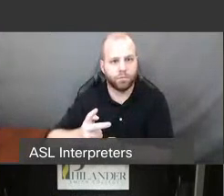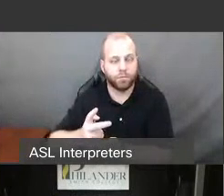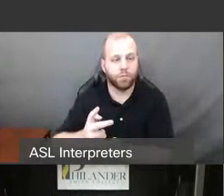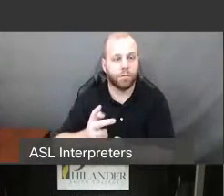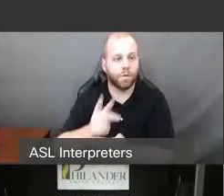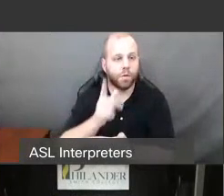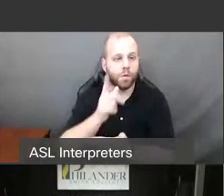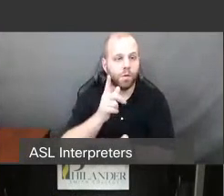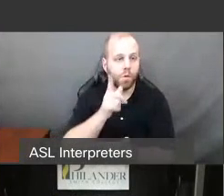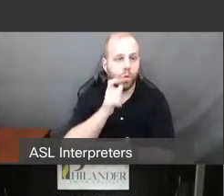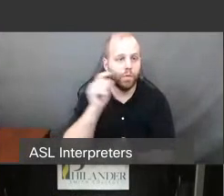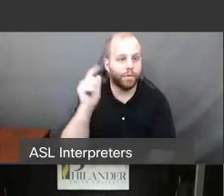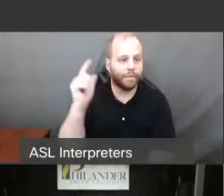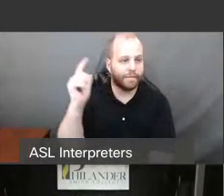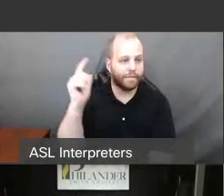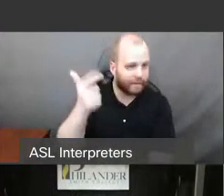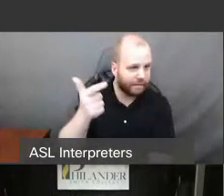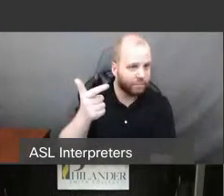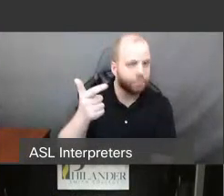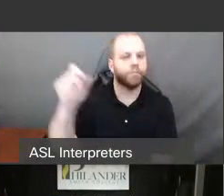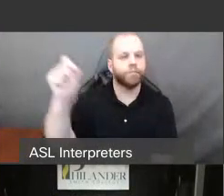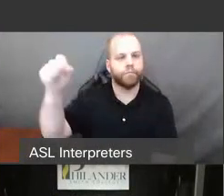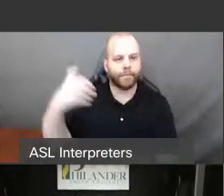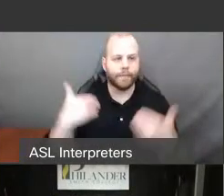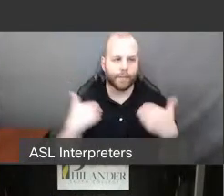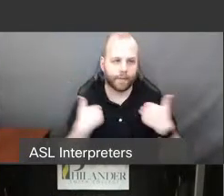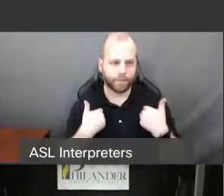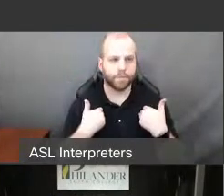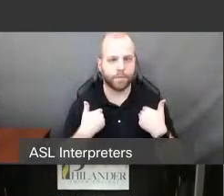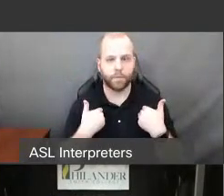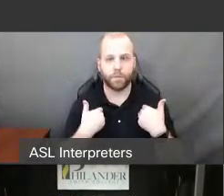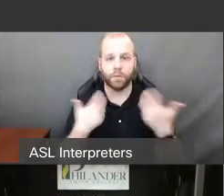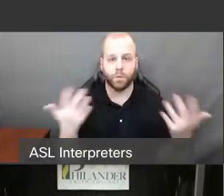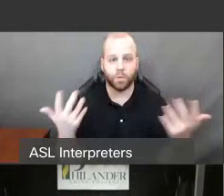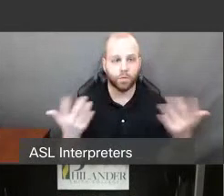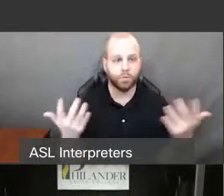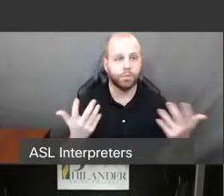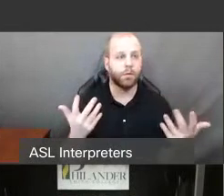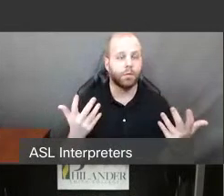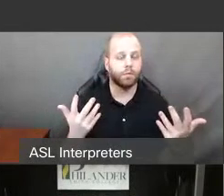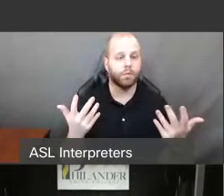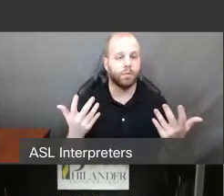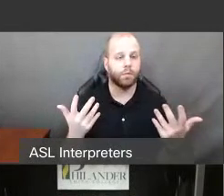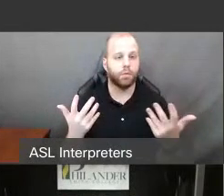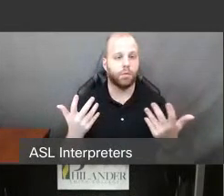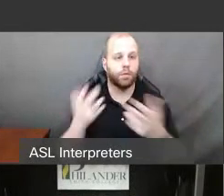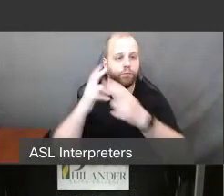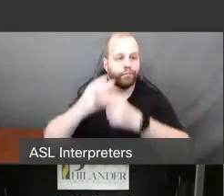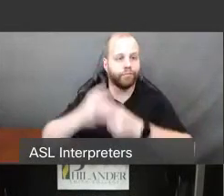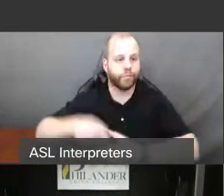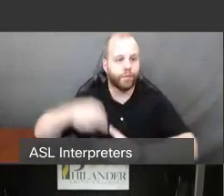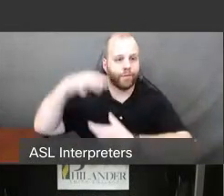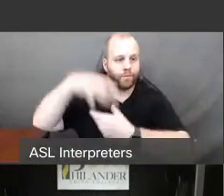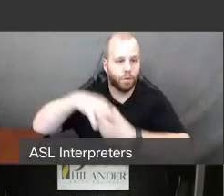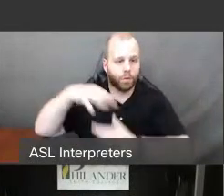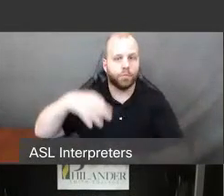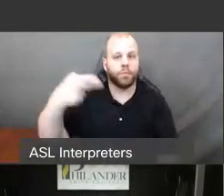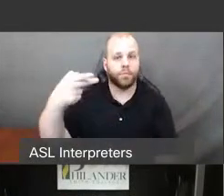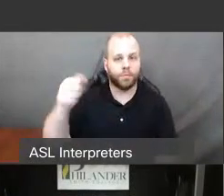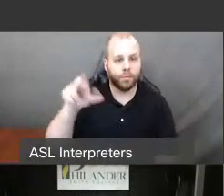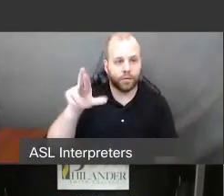motion. How about a second? Second. Motion and second. How about a roll call vote? Barry,